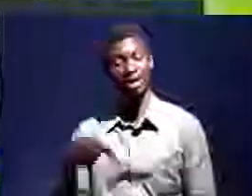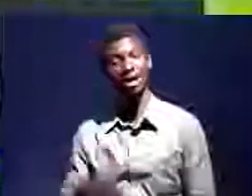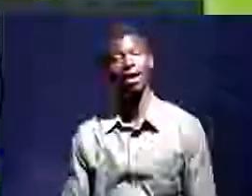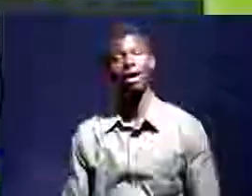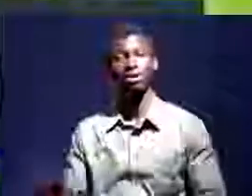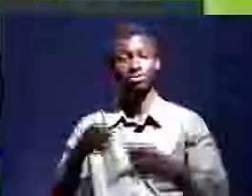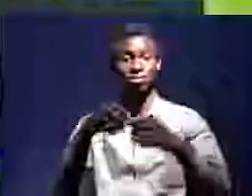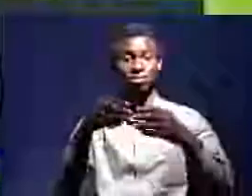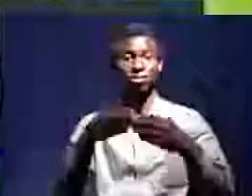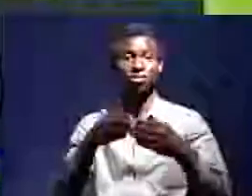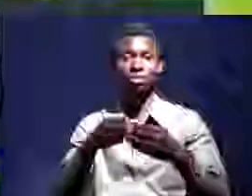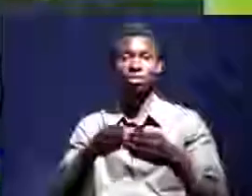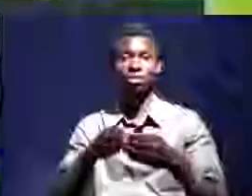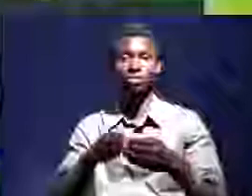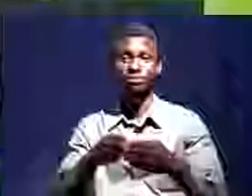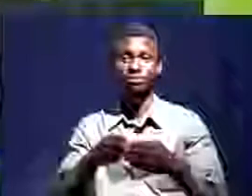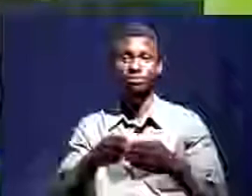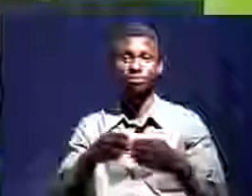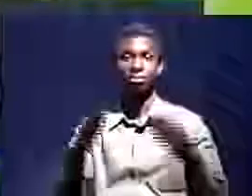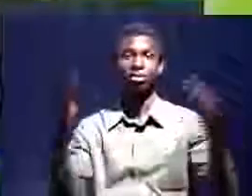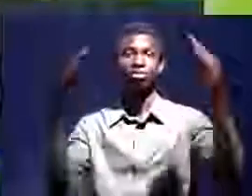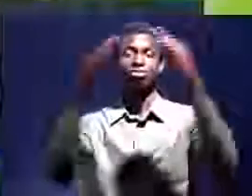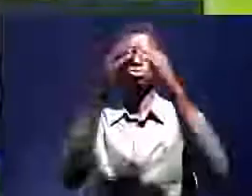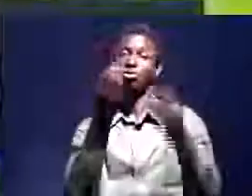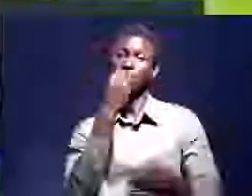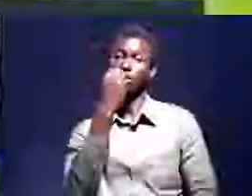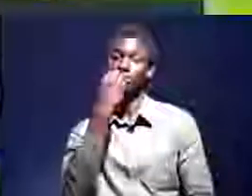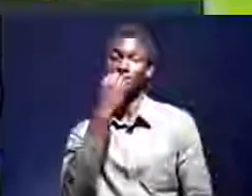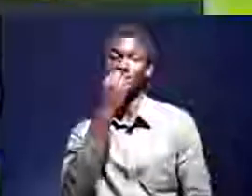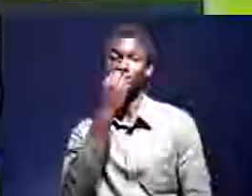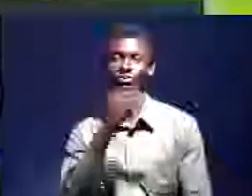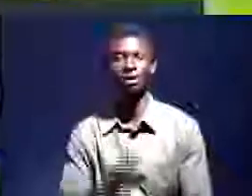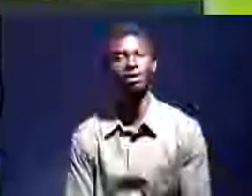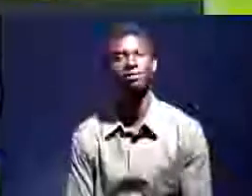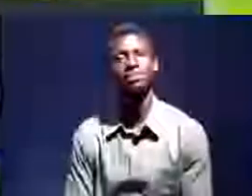They eat their supper and hear the message of God.